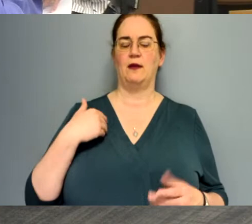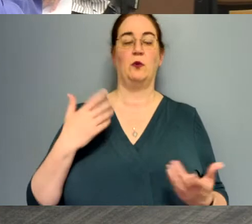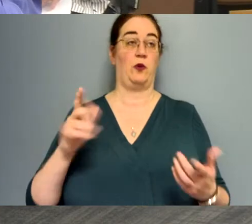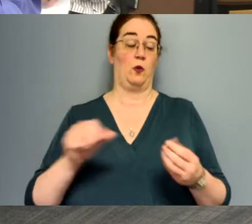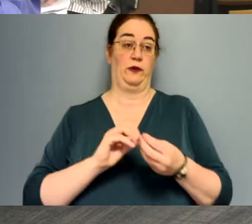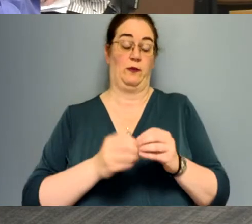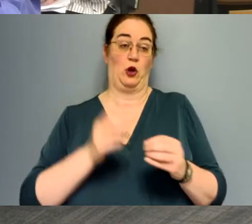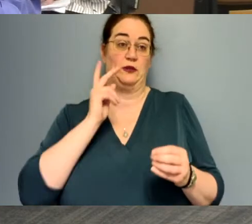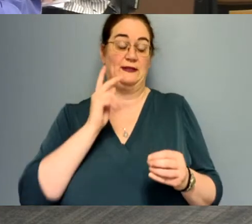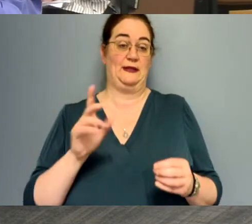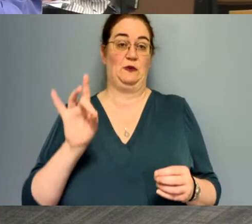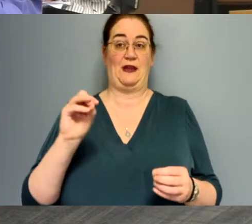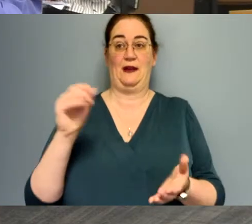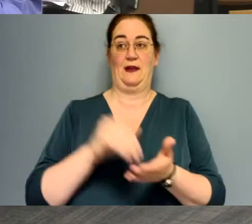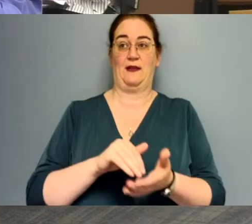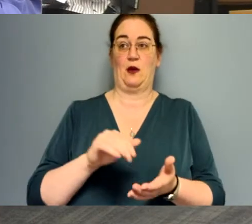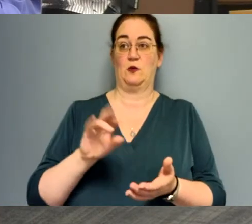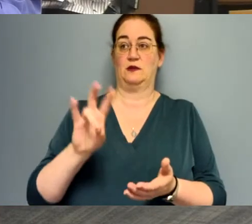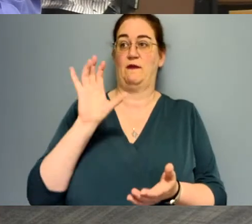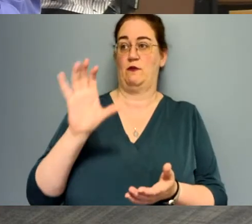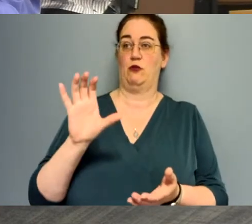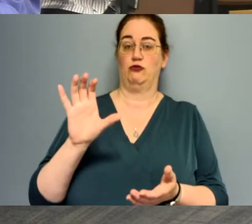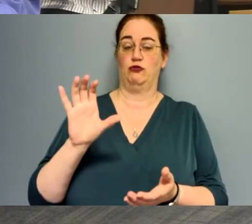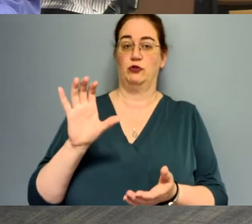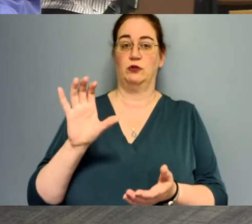I could see was $80,700.